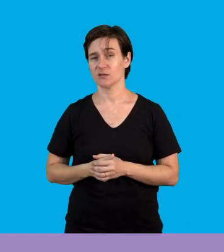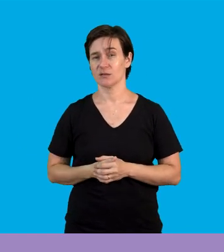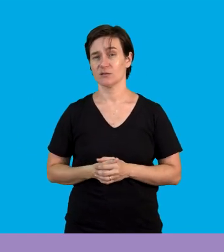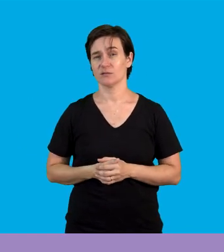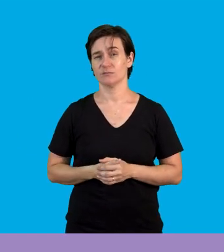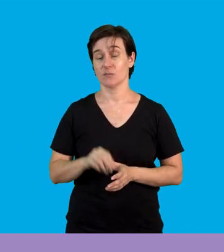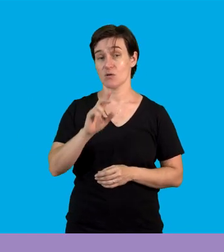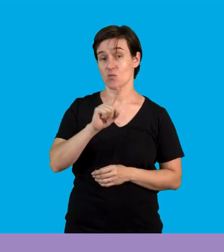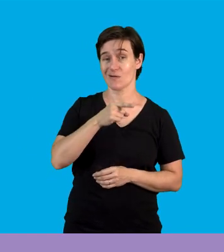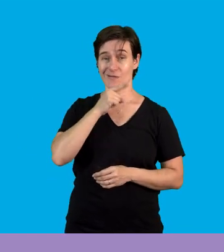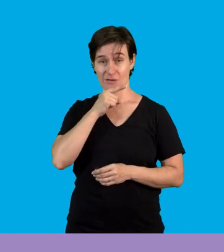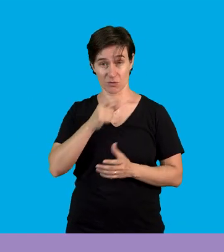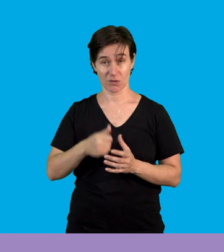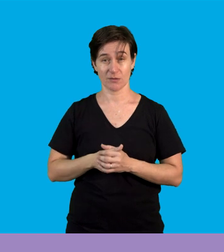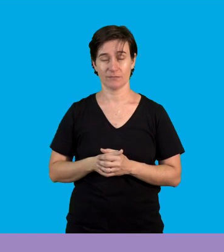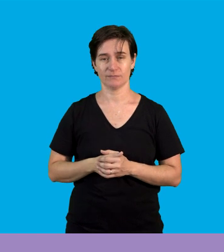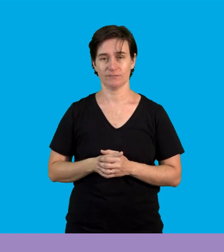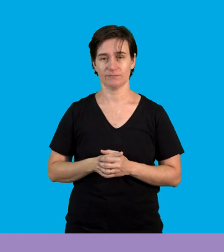to be